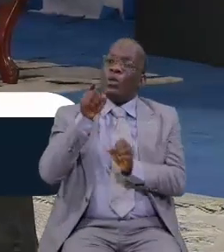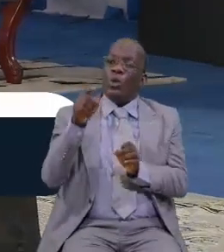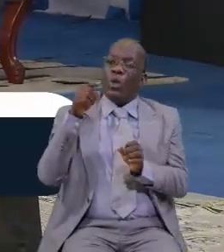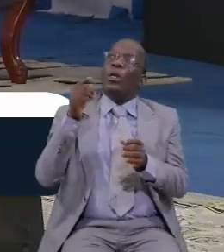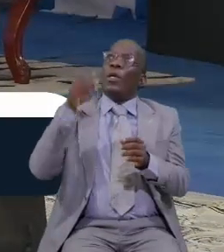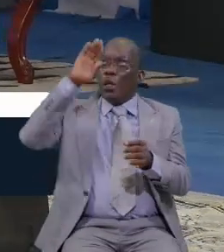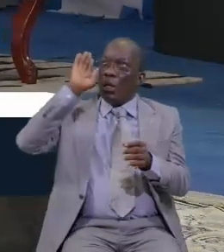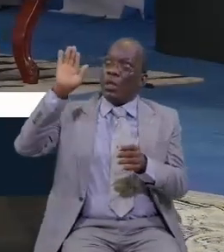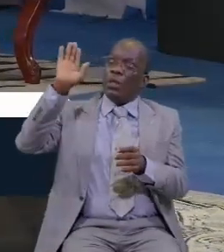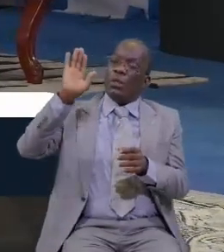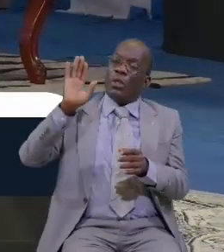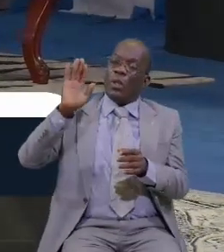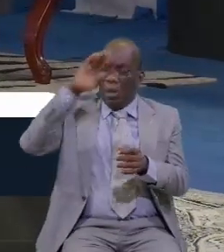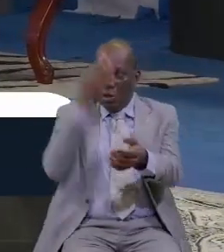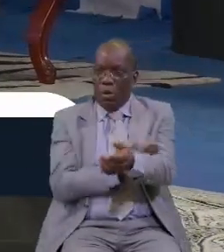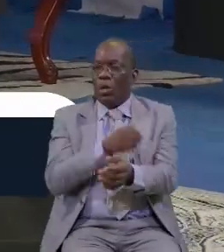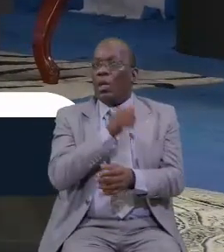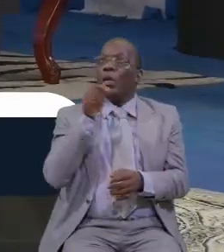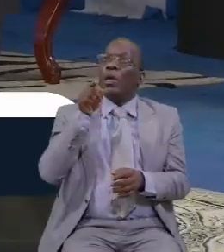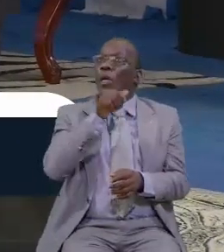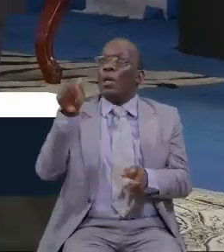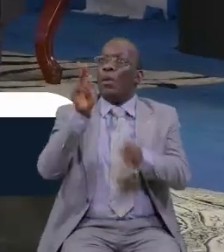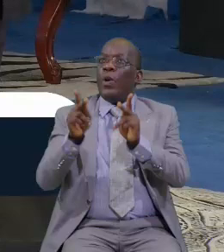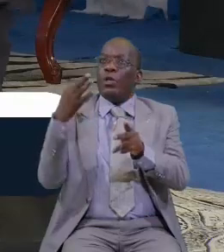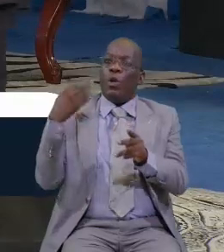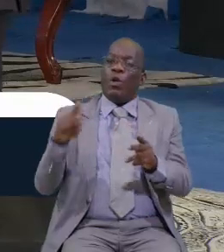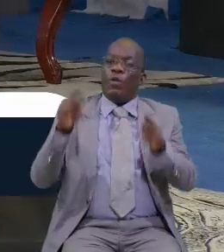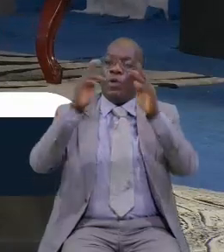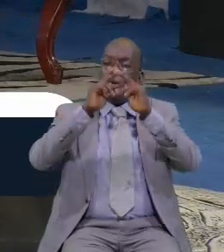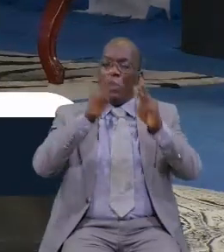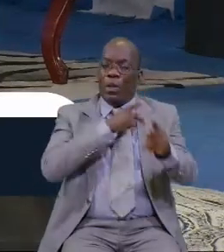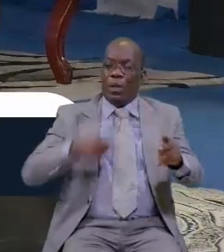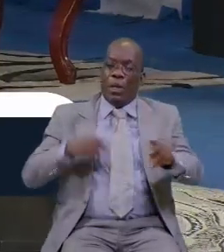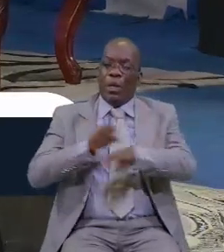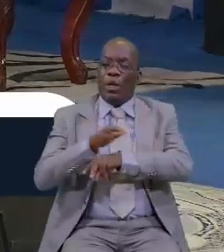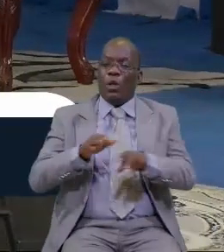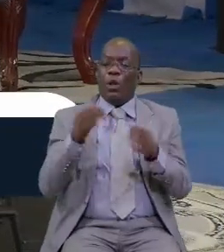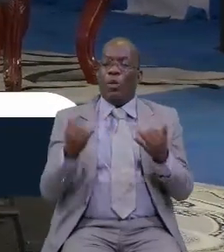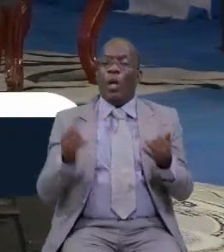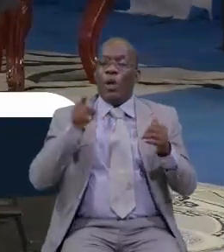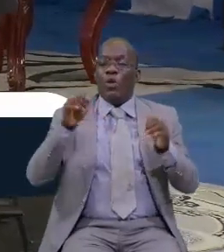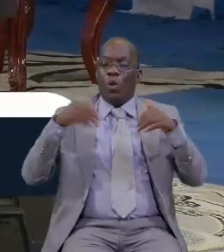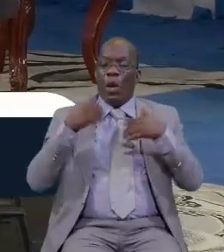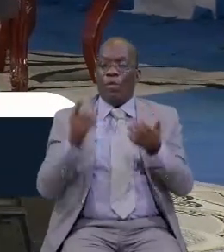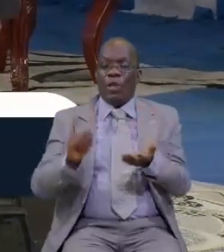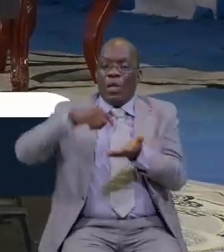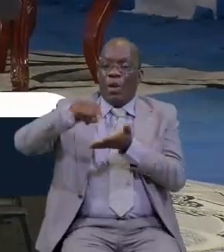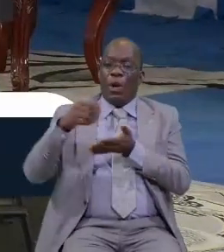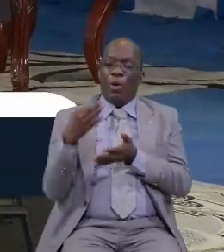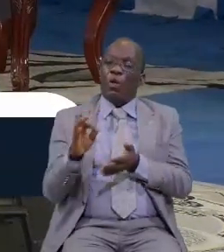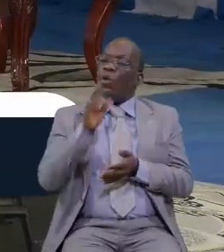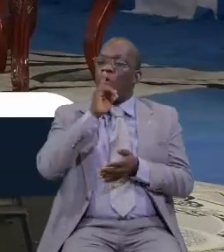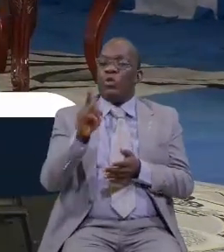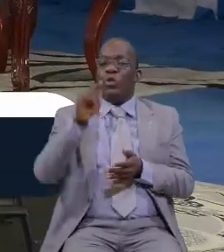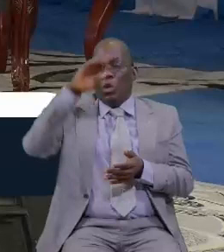a citizen of the kingdom. And now that you have the mark of a real child of God, you